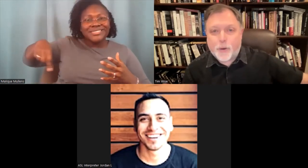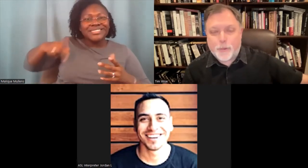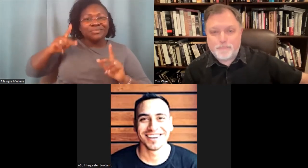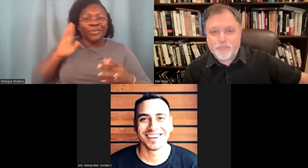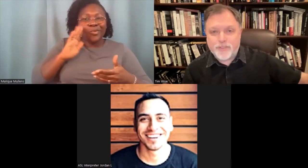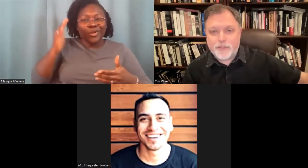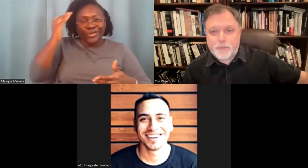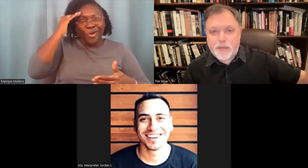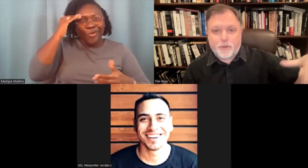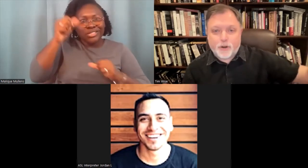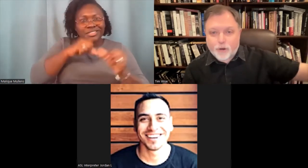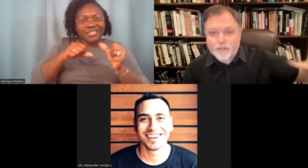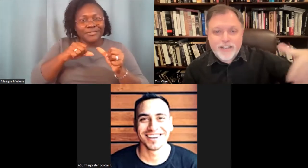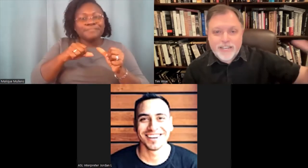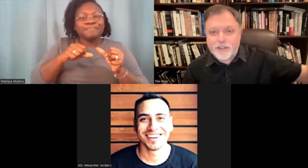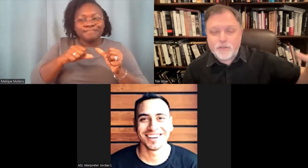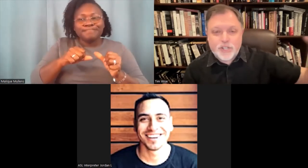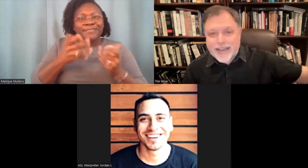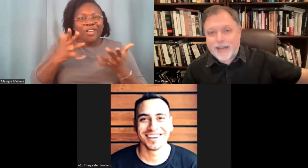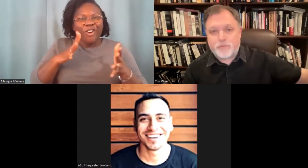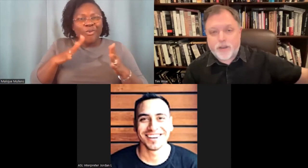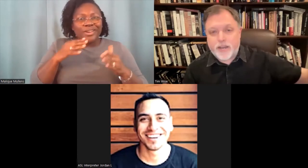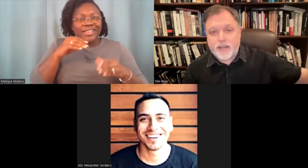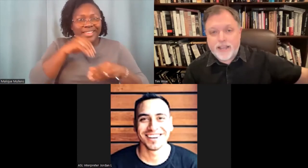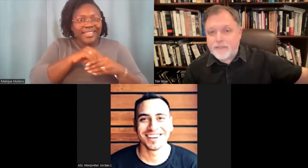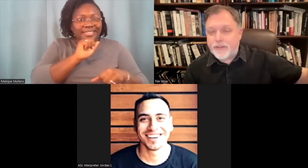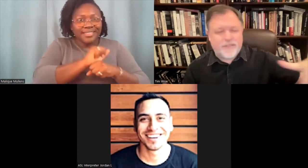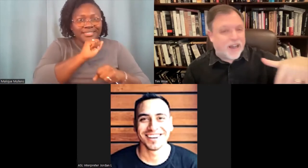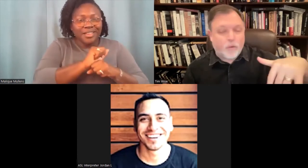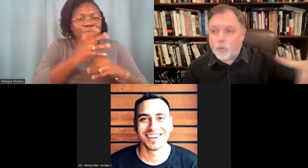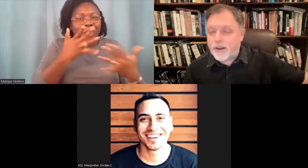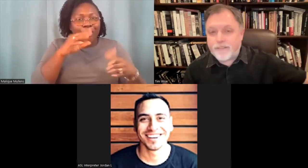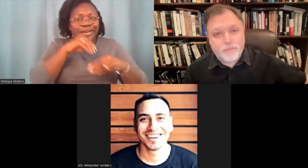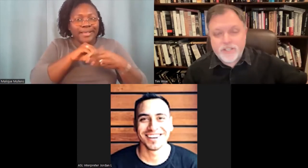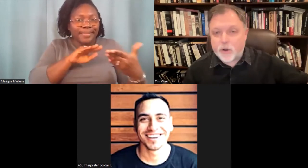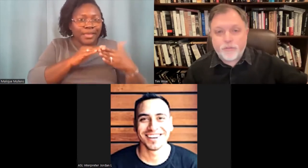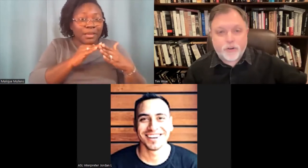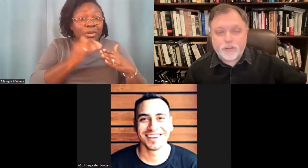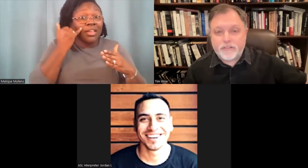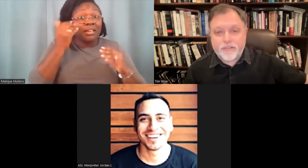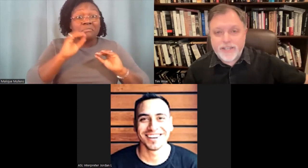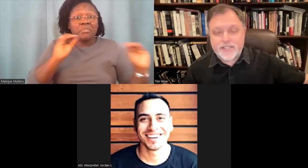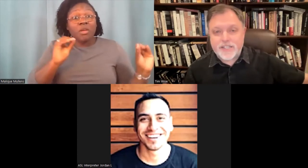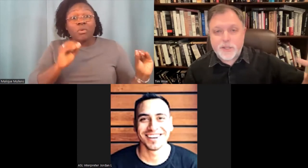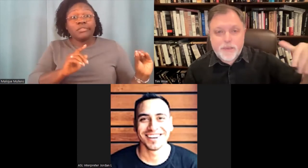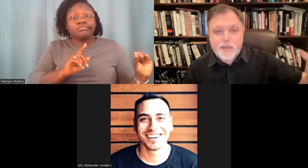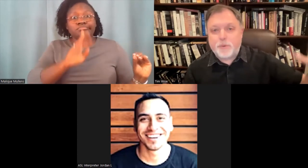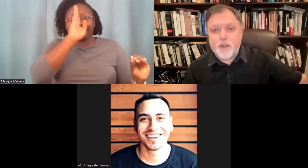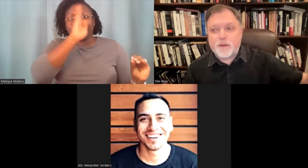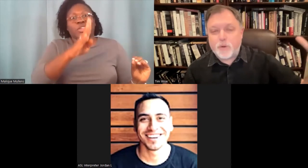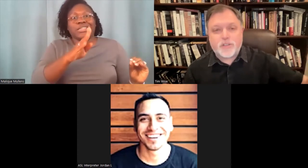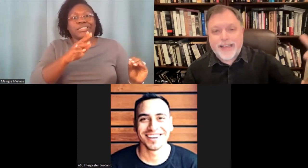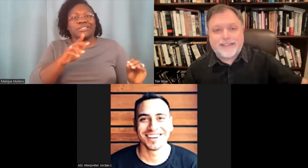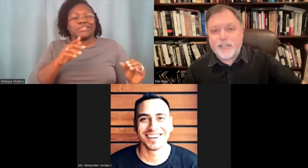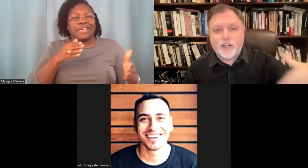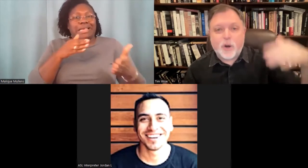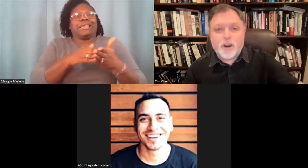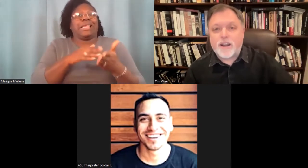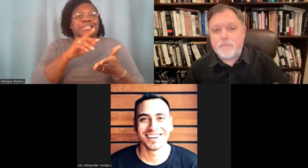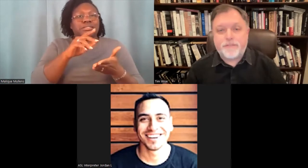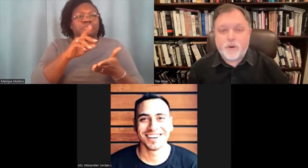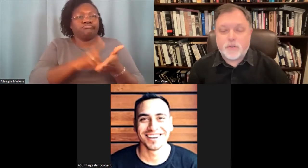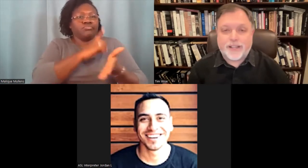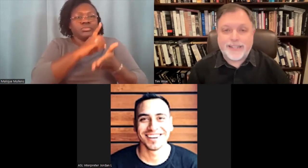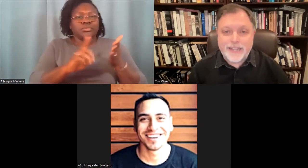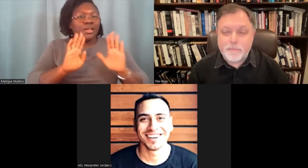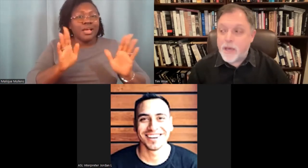to know? The people that are already in those jobs, right? Even if not one of them is overtly racist, the people they're most likely to know are going